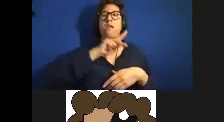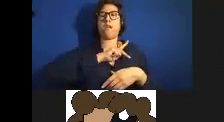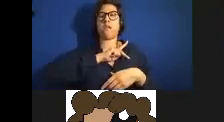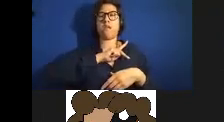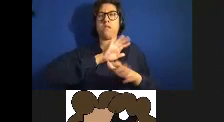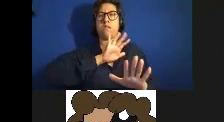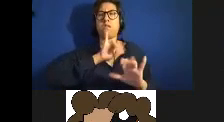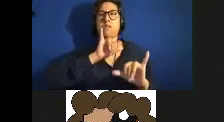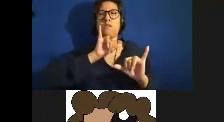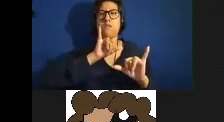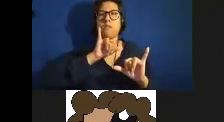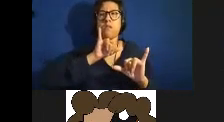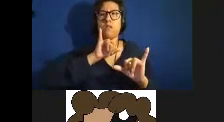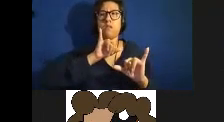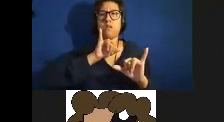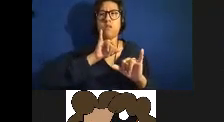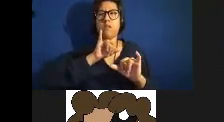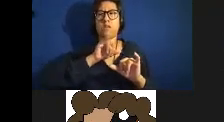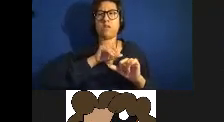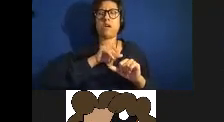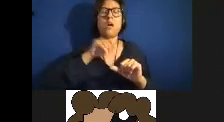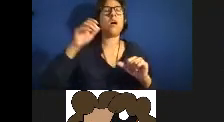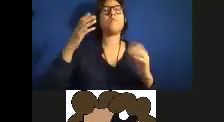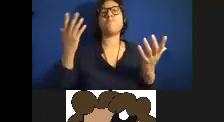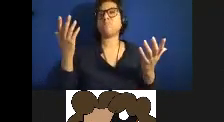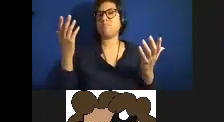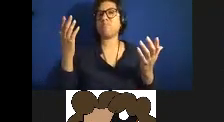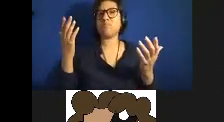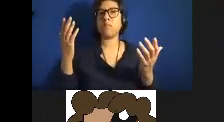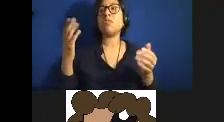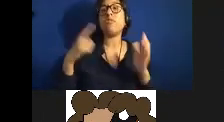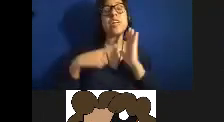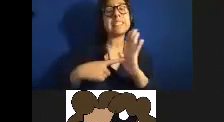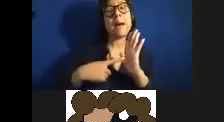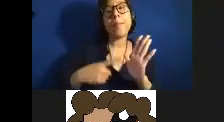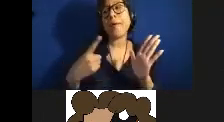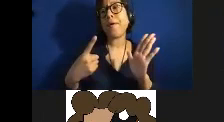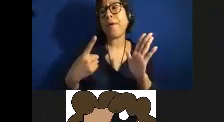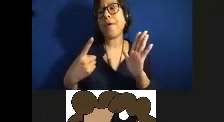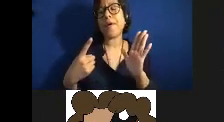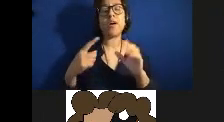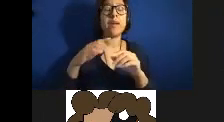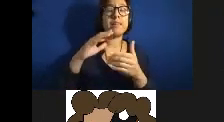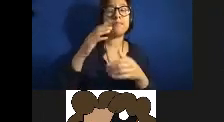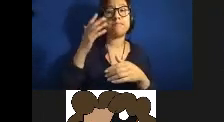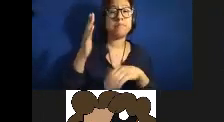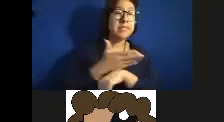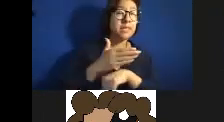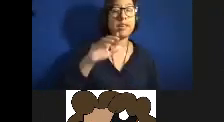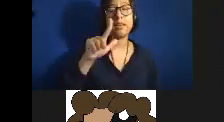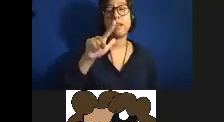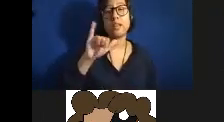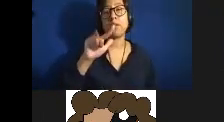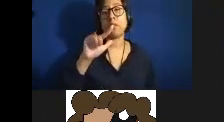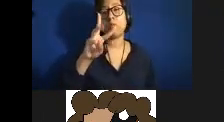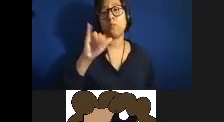cool, you know, for me to, you know, sing Lil Wayne songs and say no homo, right? Like, you know, why, you